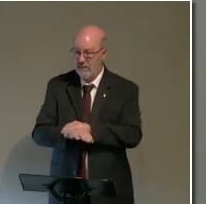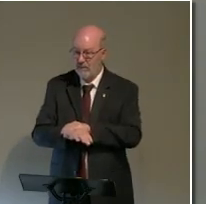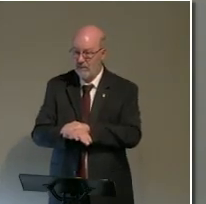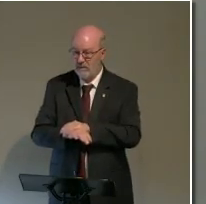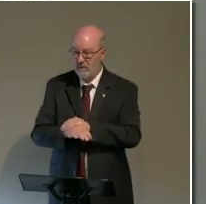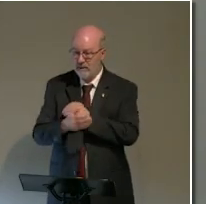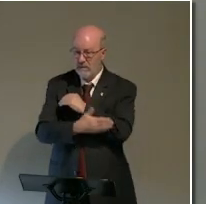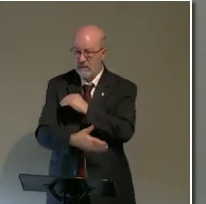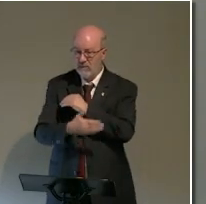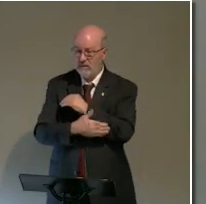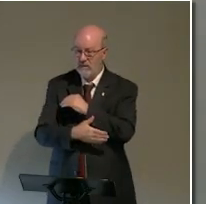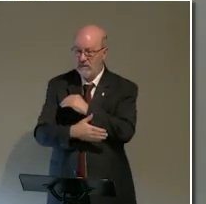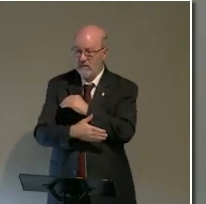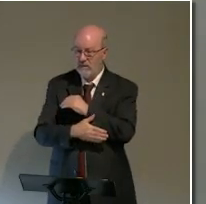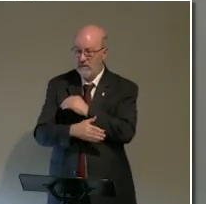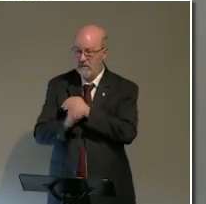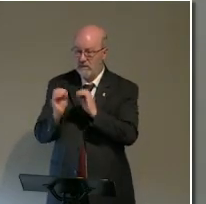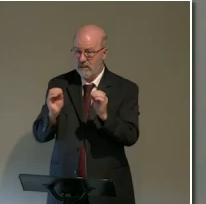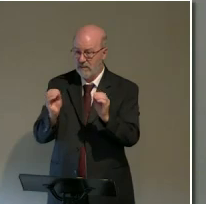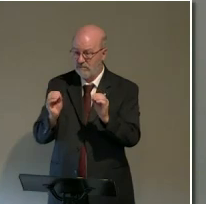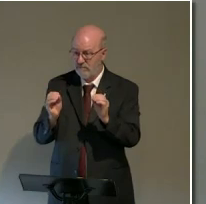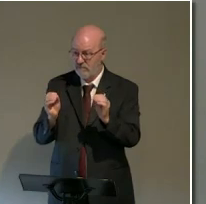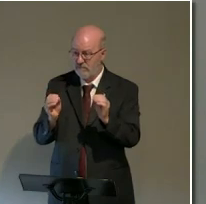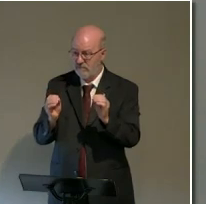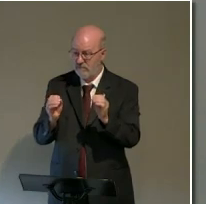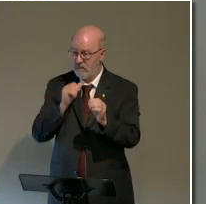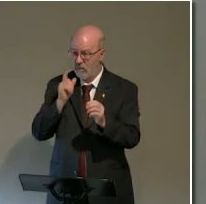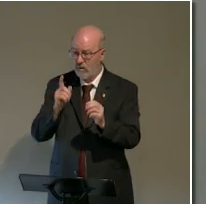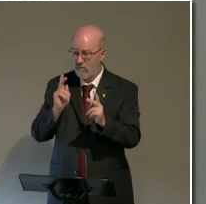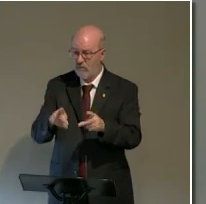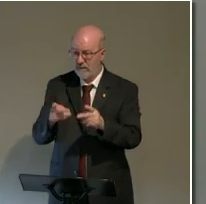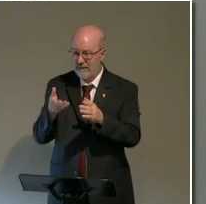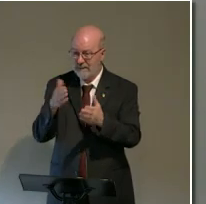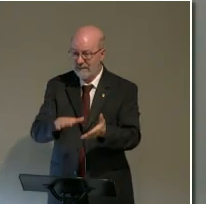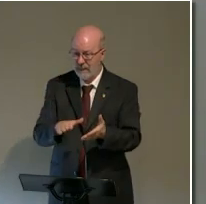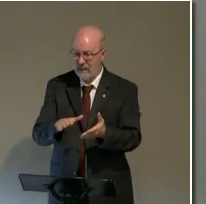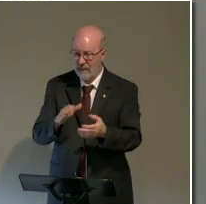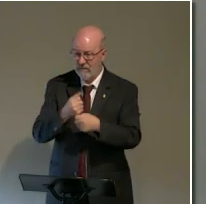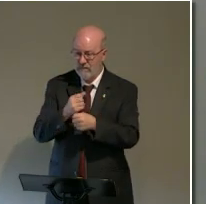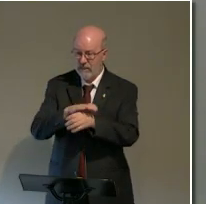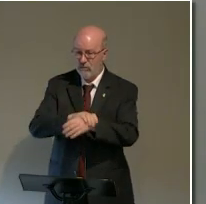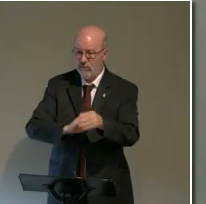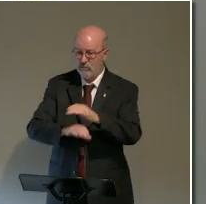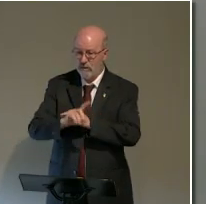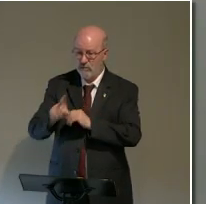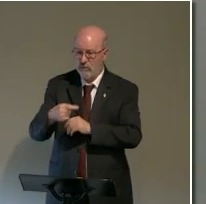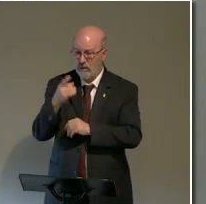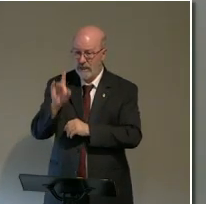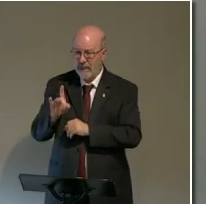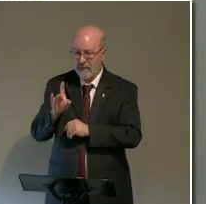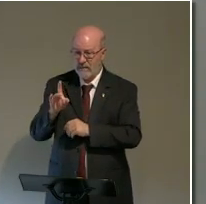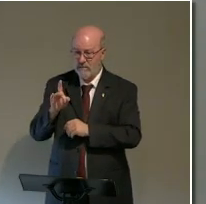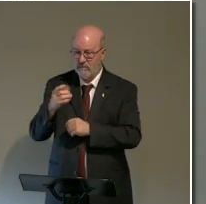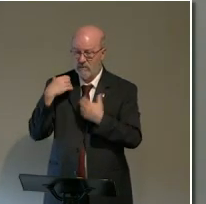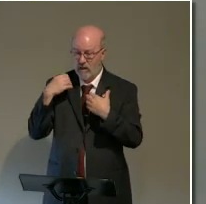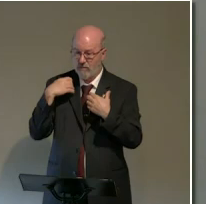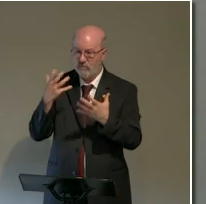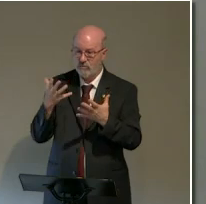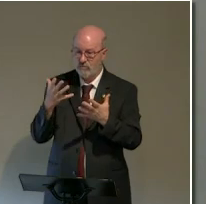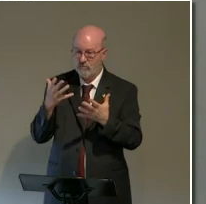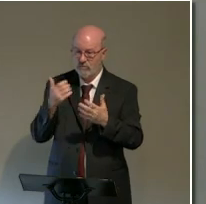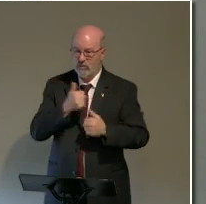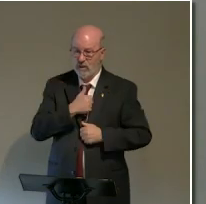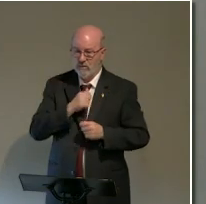the country? Zero. Not one citizen died making those arrests. Only 8